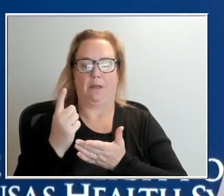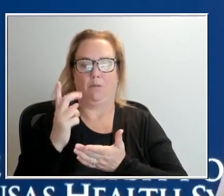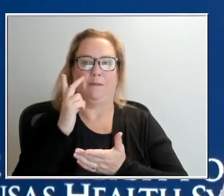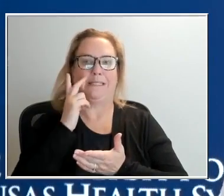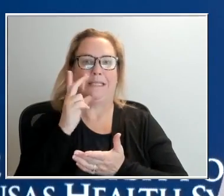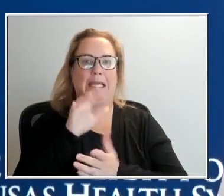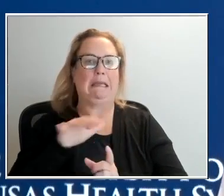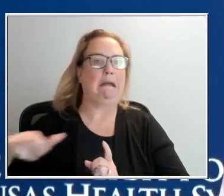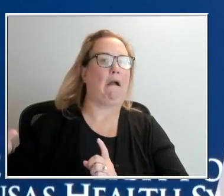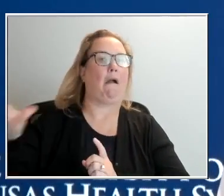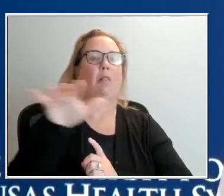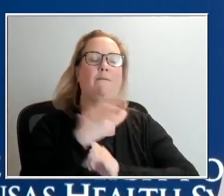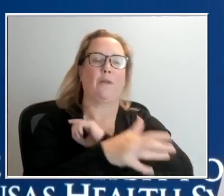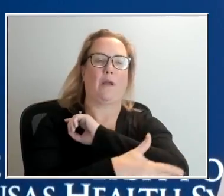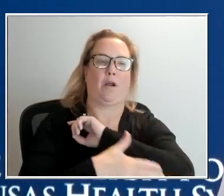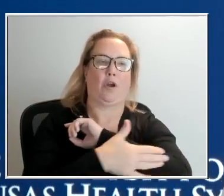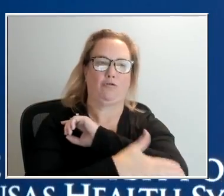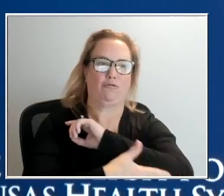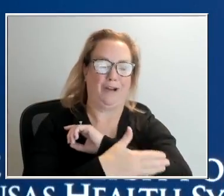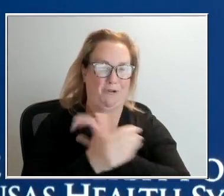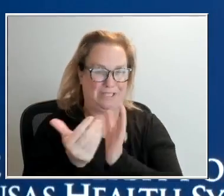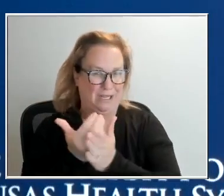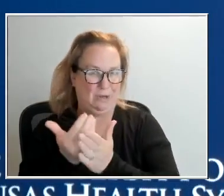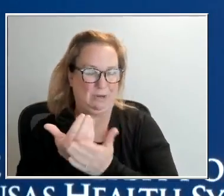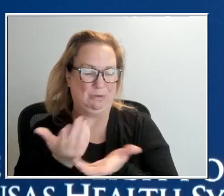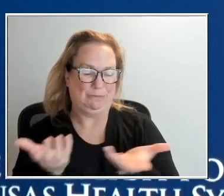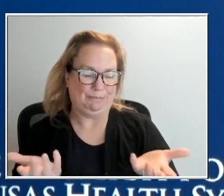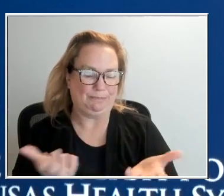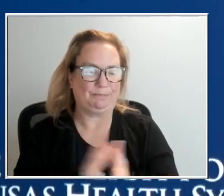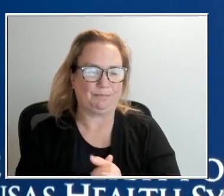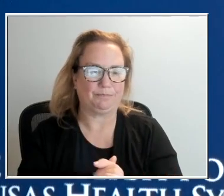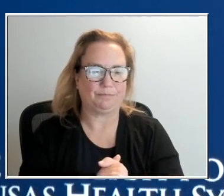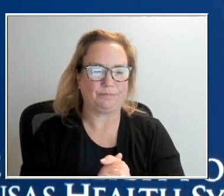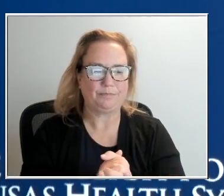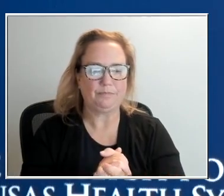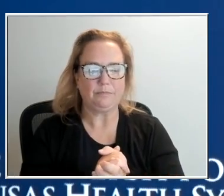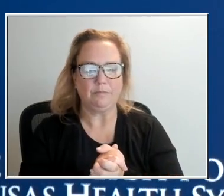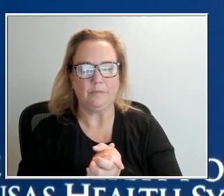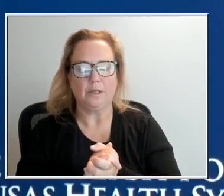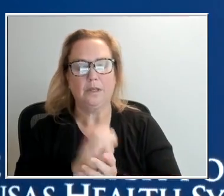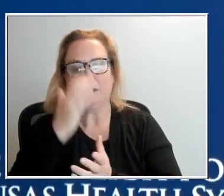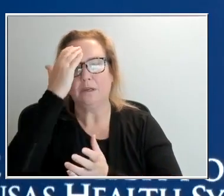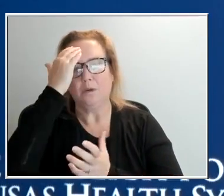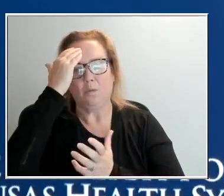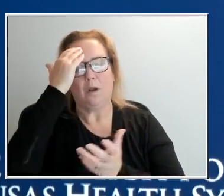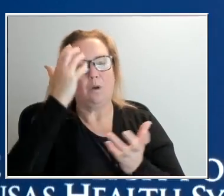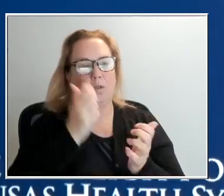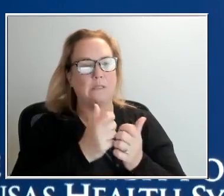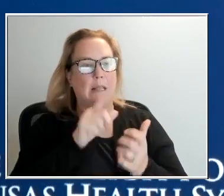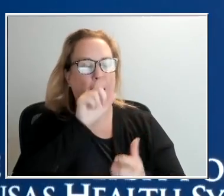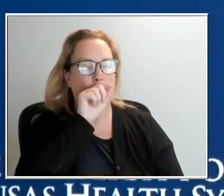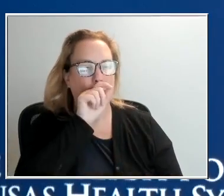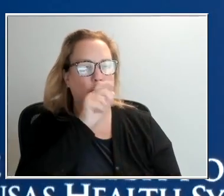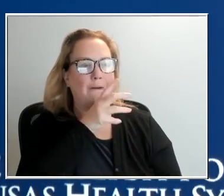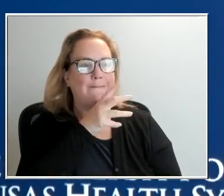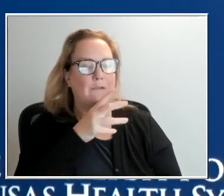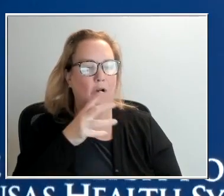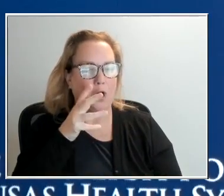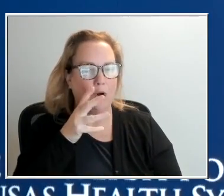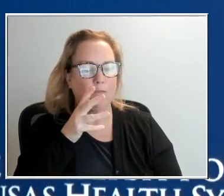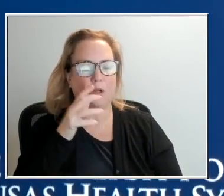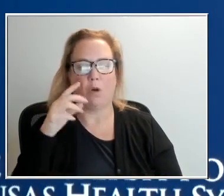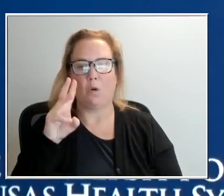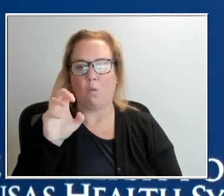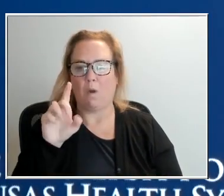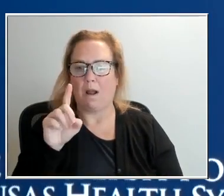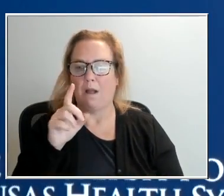country, or is this something new? So again, we know that there's a lot of bird farms, wild birds,